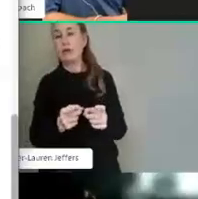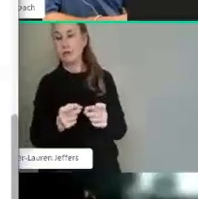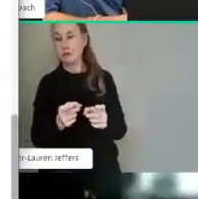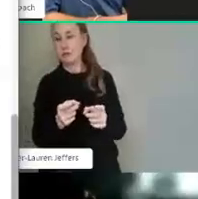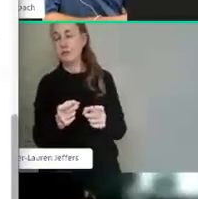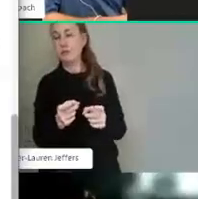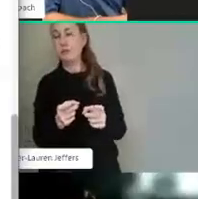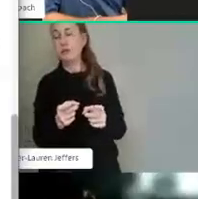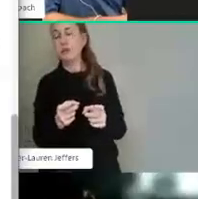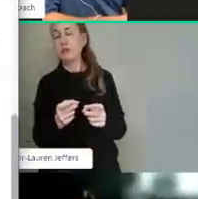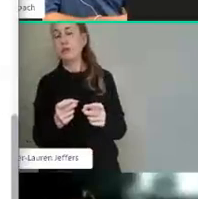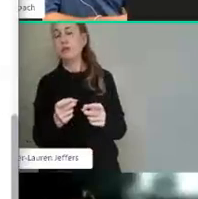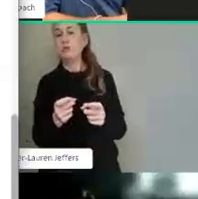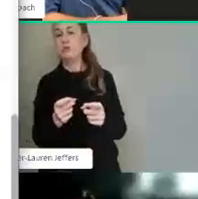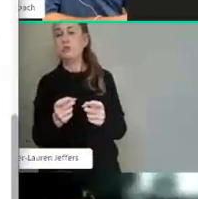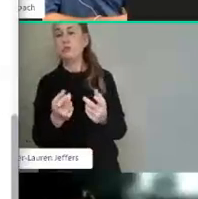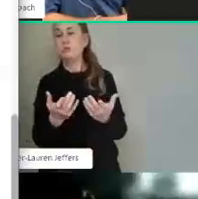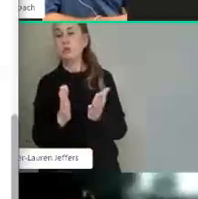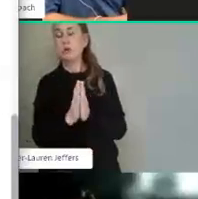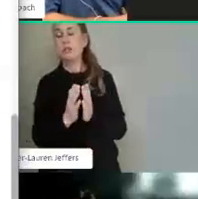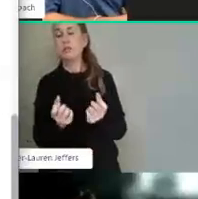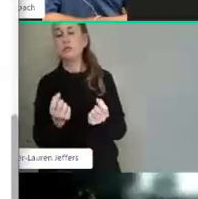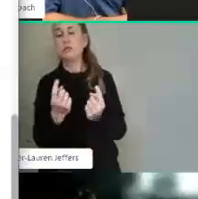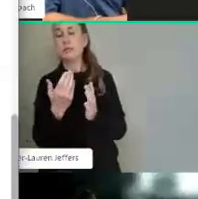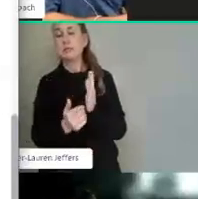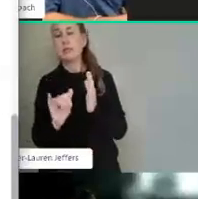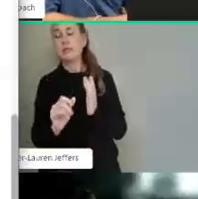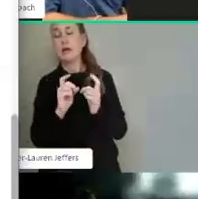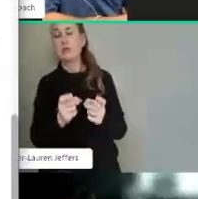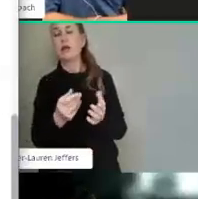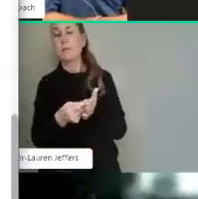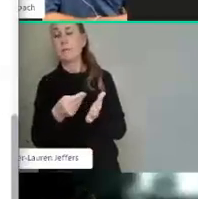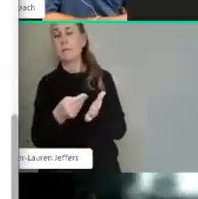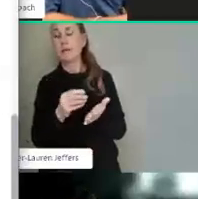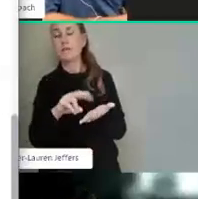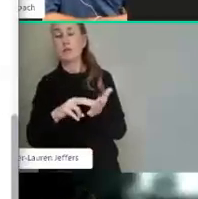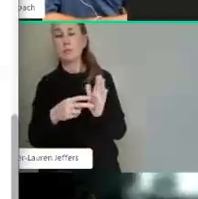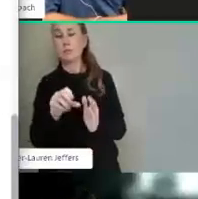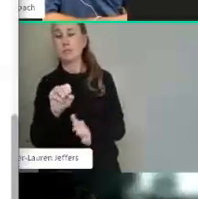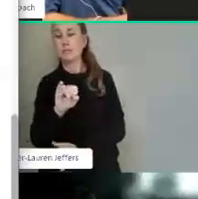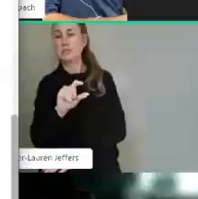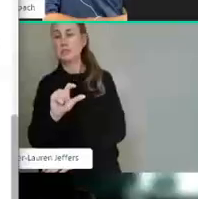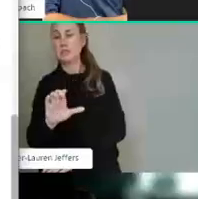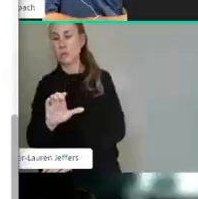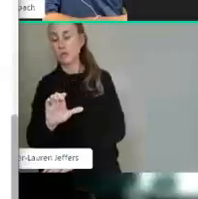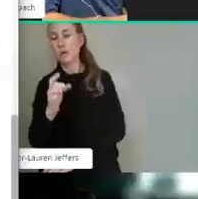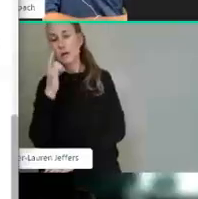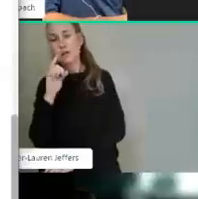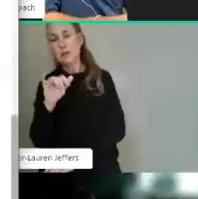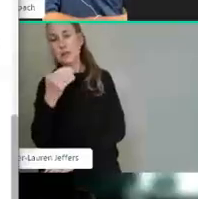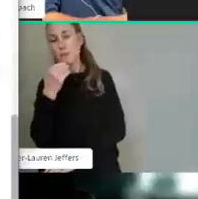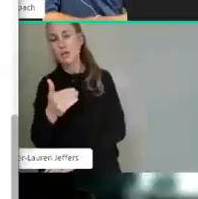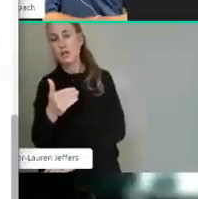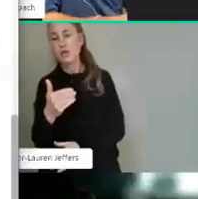and ask to spend some of that grant money towards, again, the purposes of the the silk, I think it would be good to